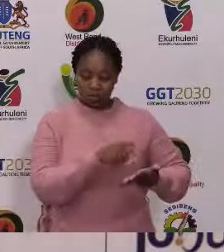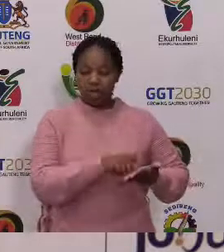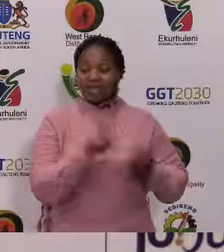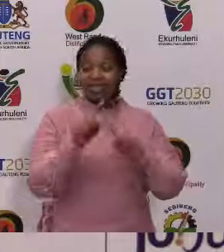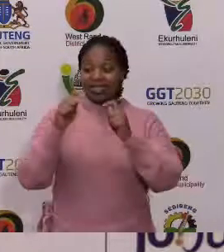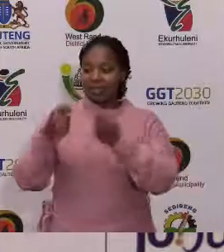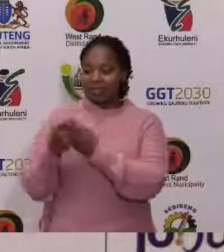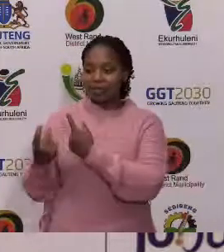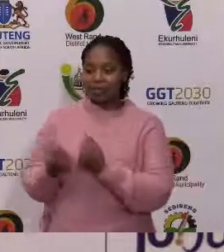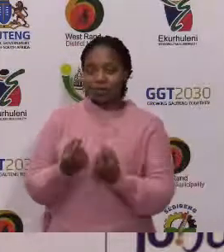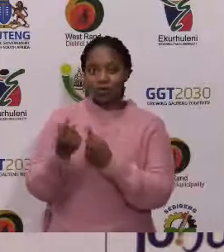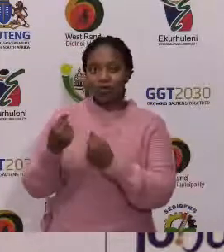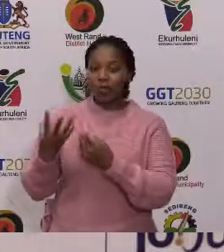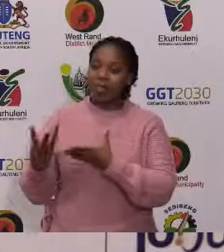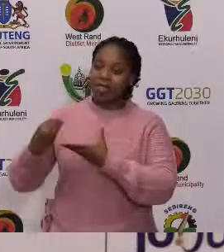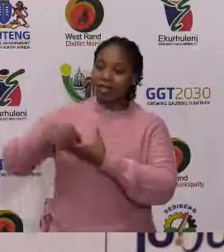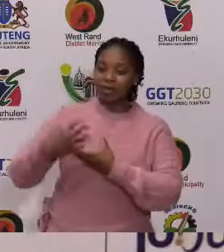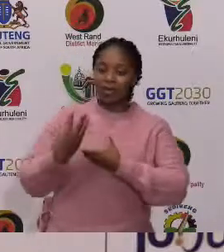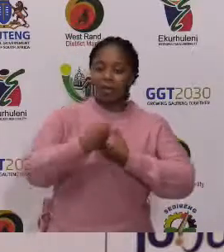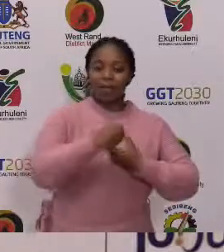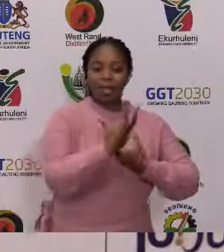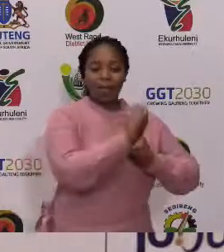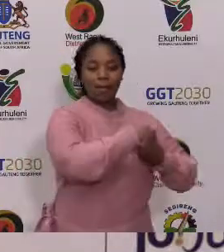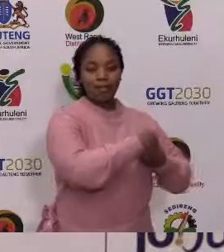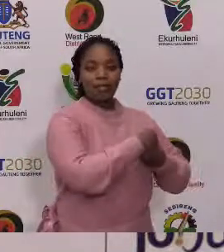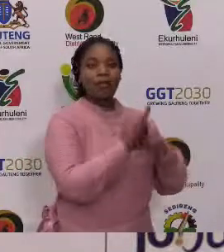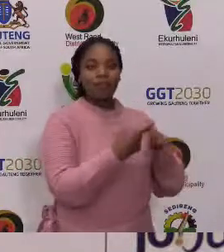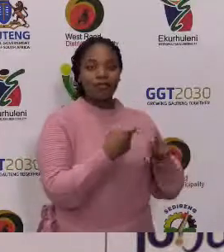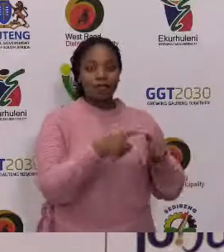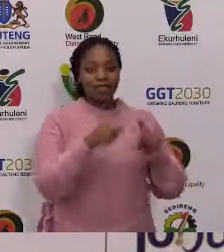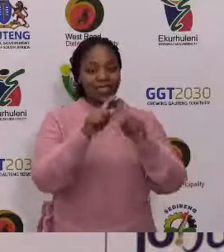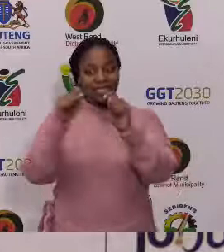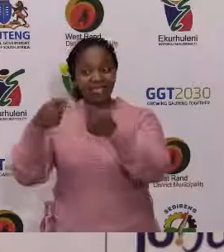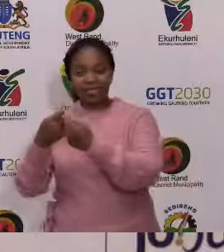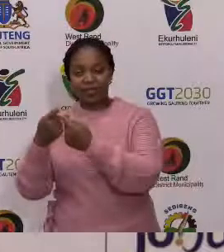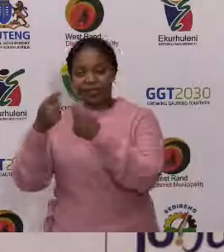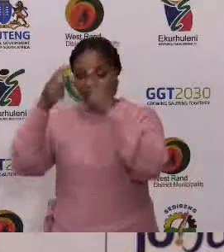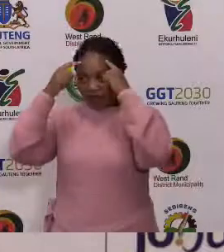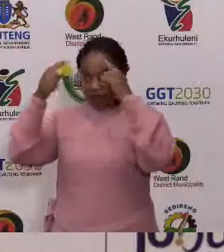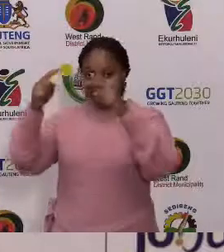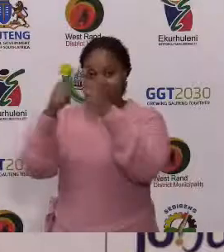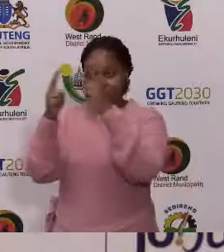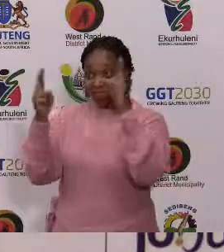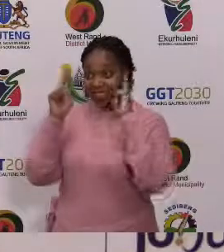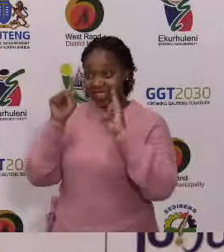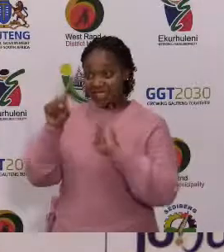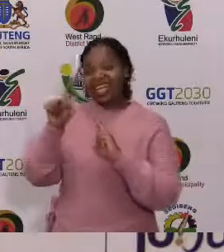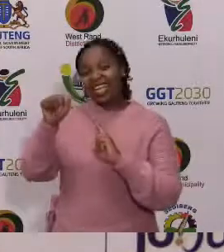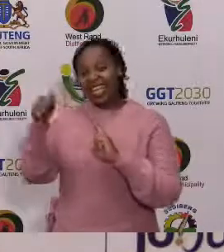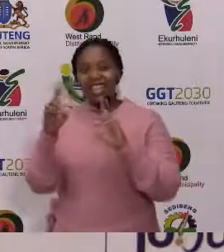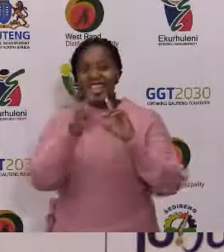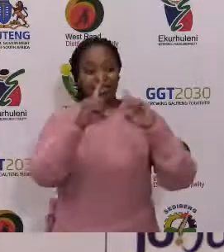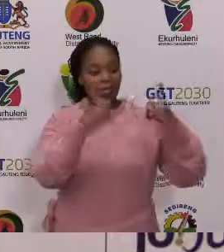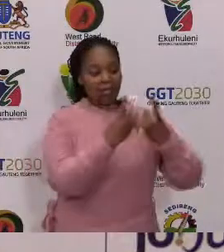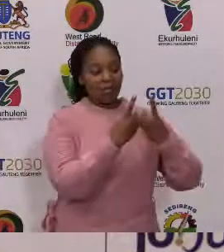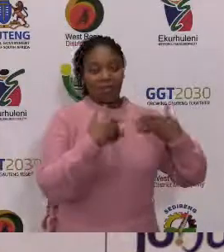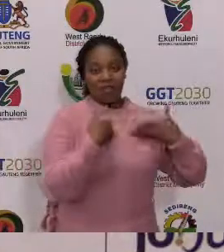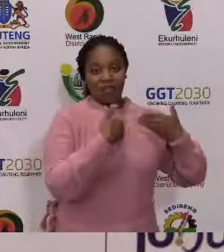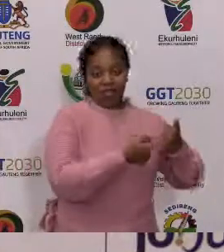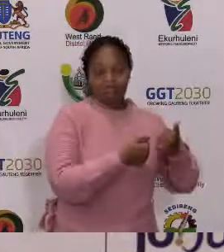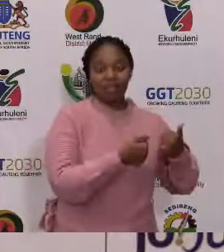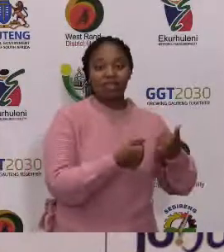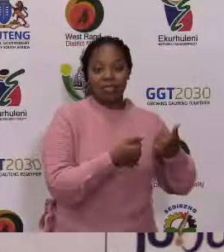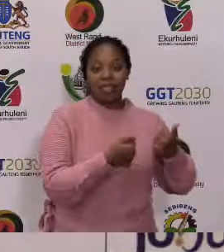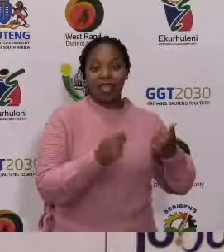great deal of input from the team from Wits University, and our Department of Health. So for